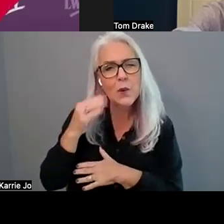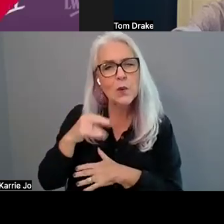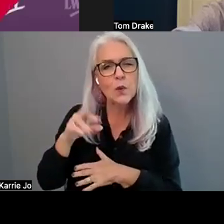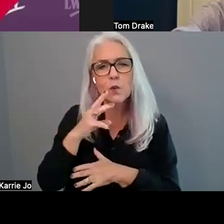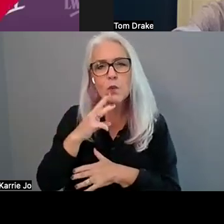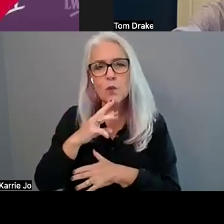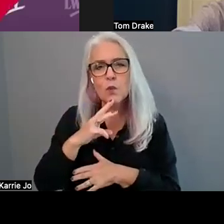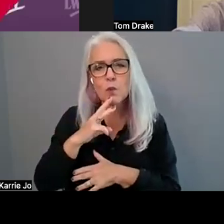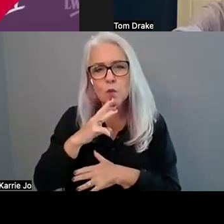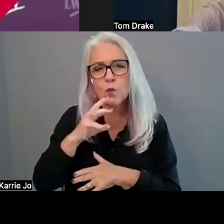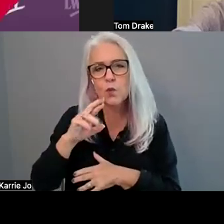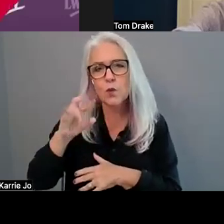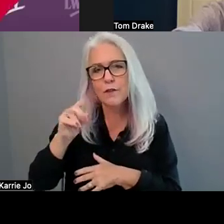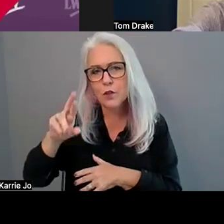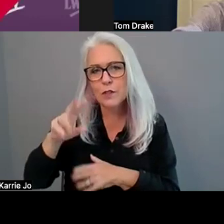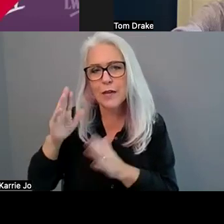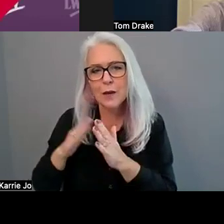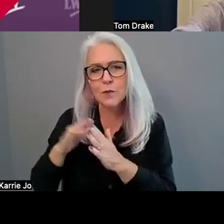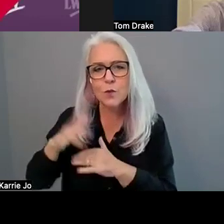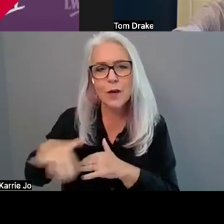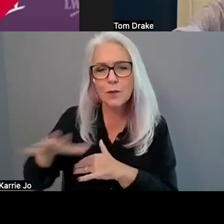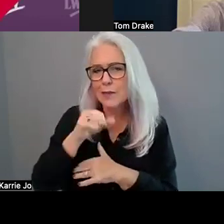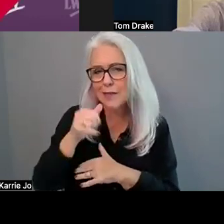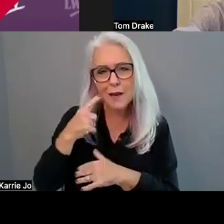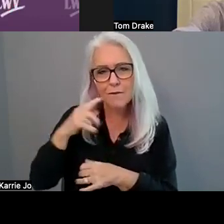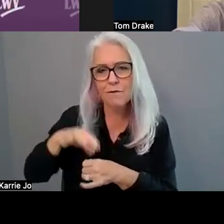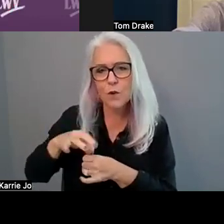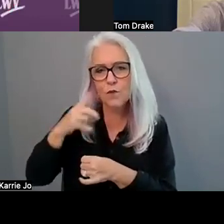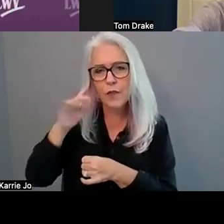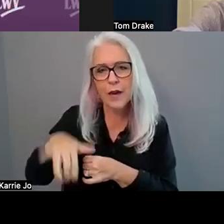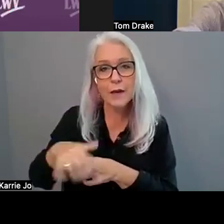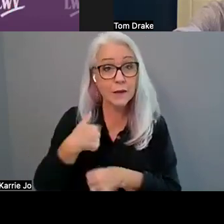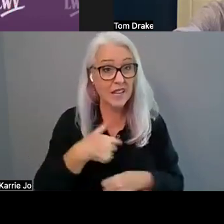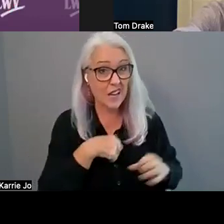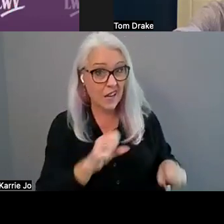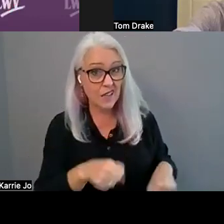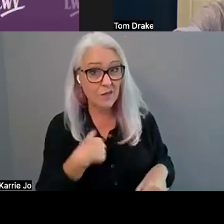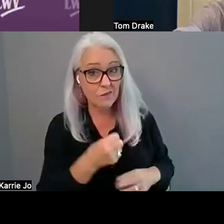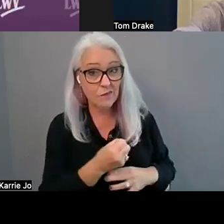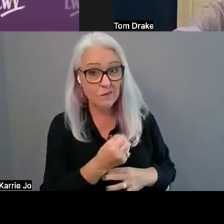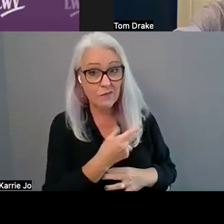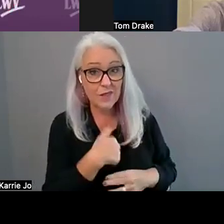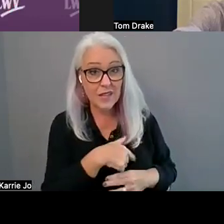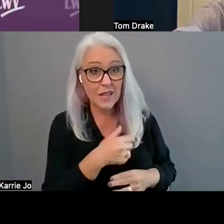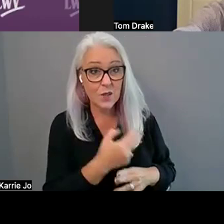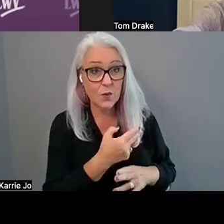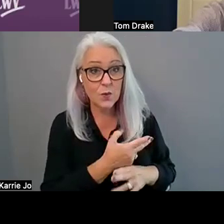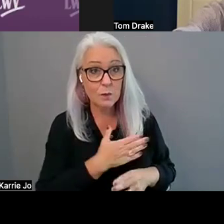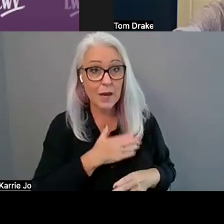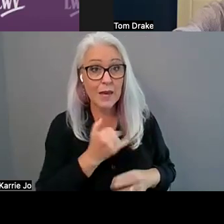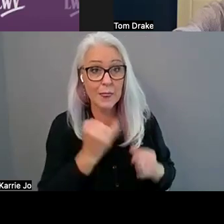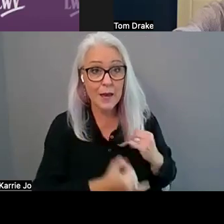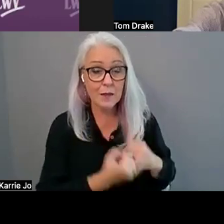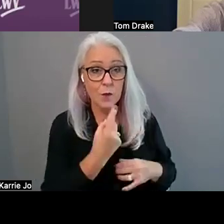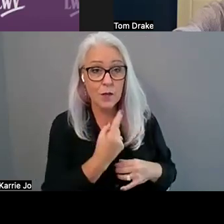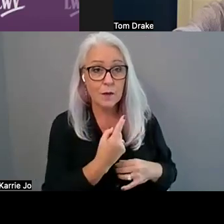were also not going to vote for it. Thank you. Rachel, I have one. I'd like to use my last one.